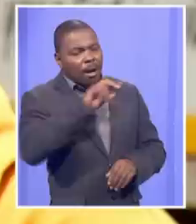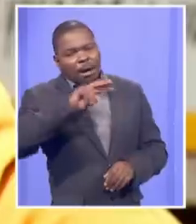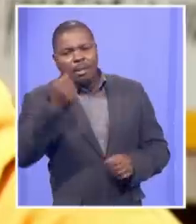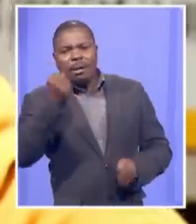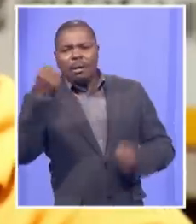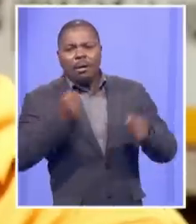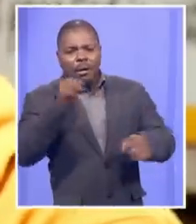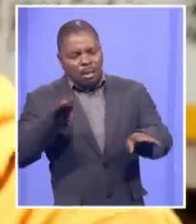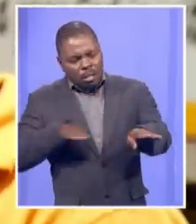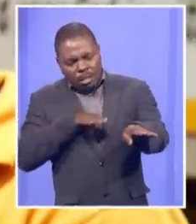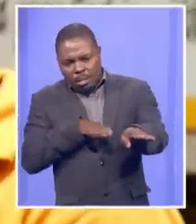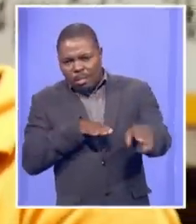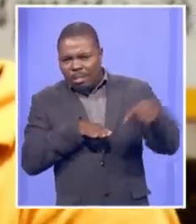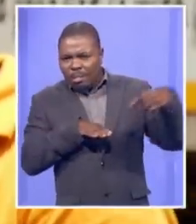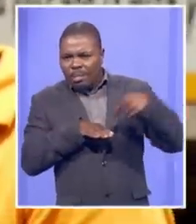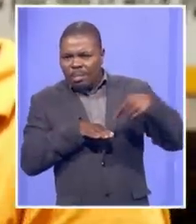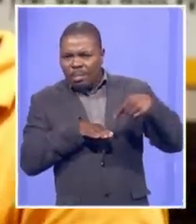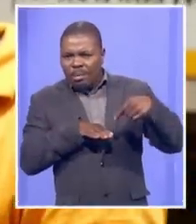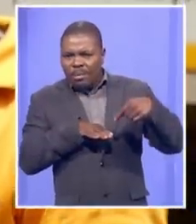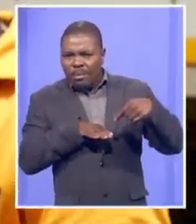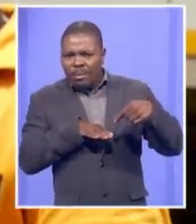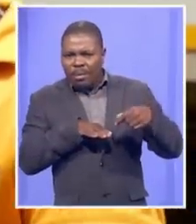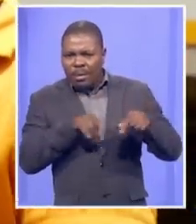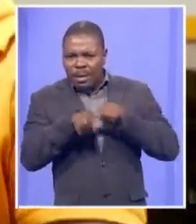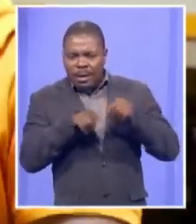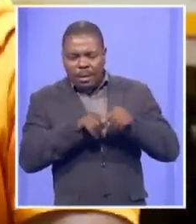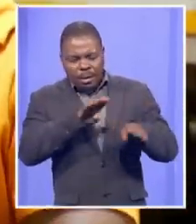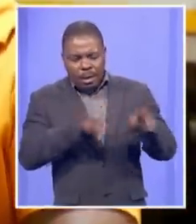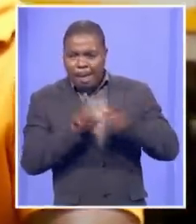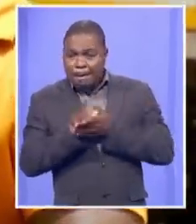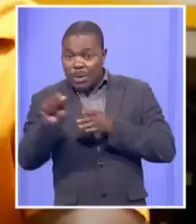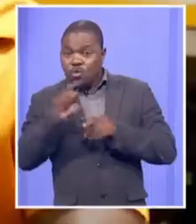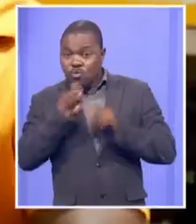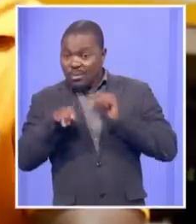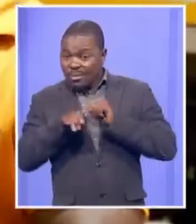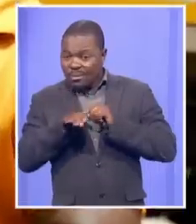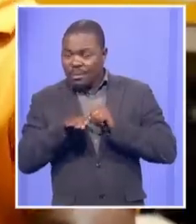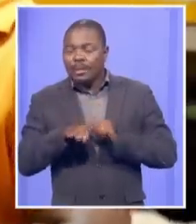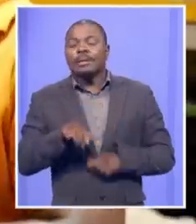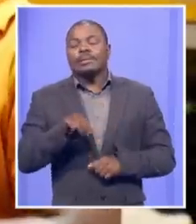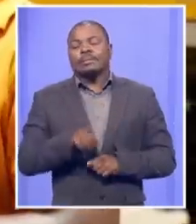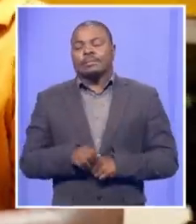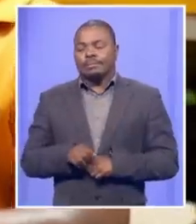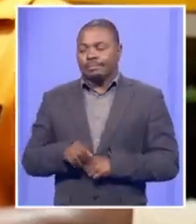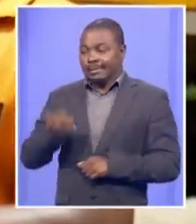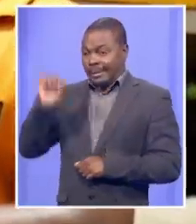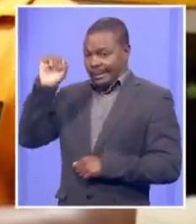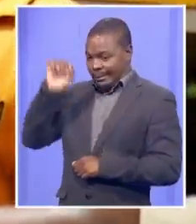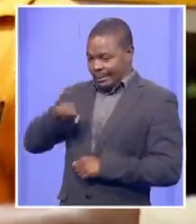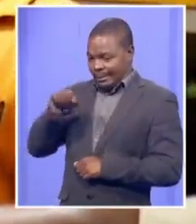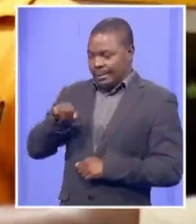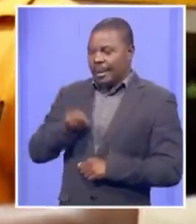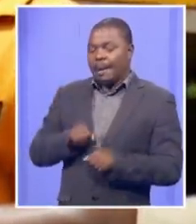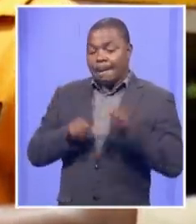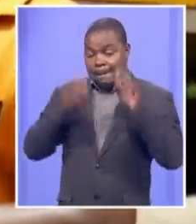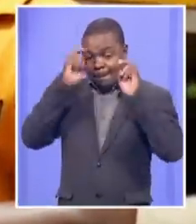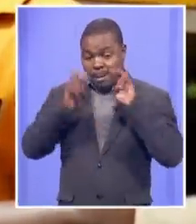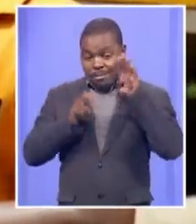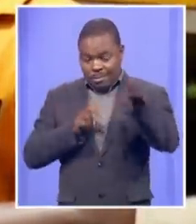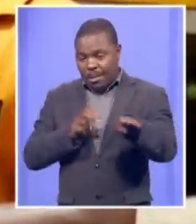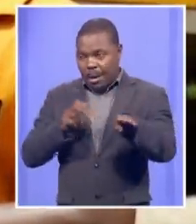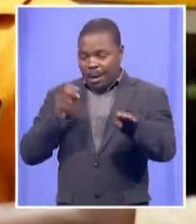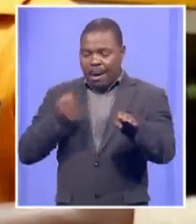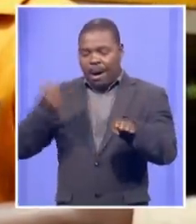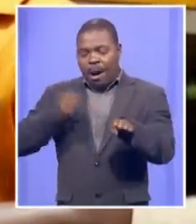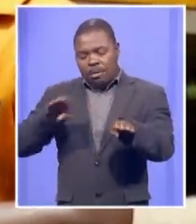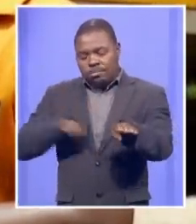actually tailing you. This was, I understand, the getaway car. Tell us about that. Yes, there was a car behind the bus. It was following the bus.